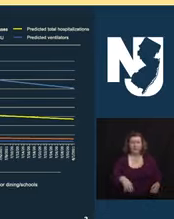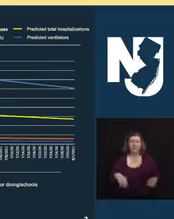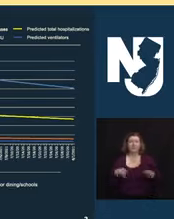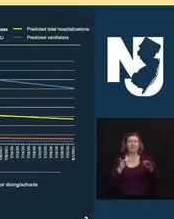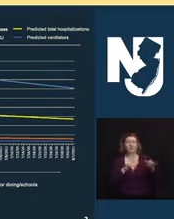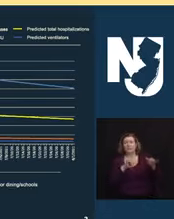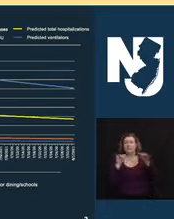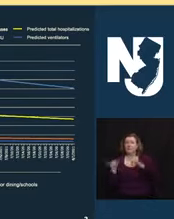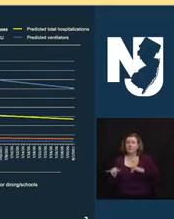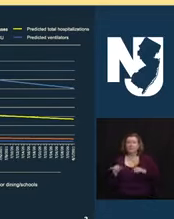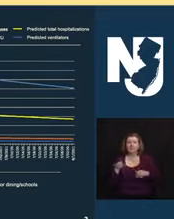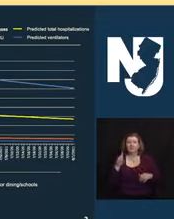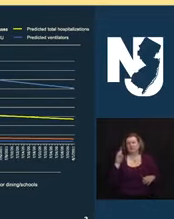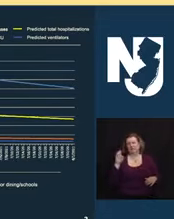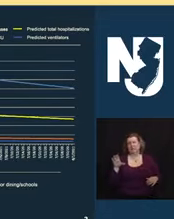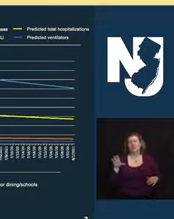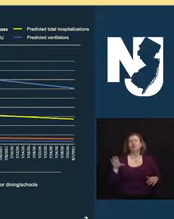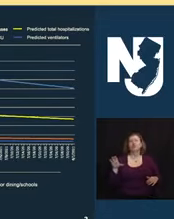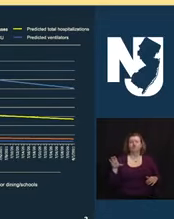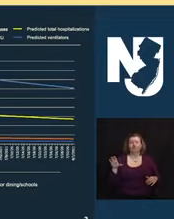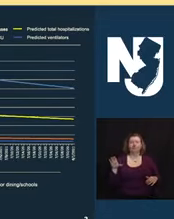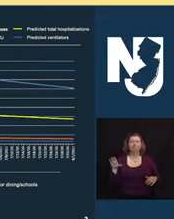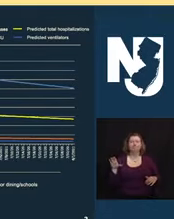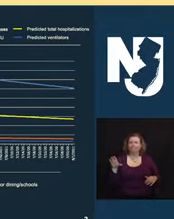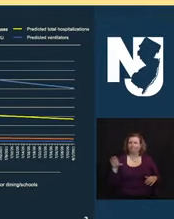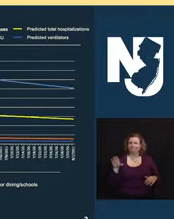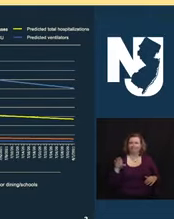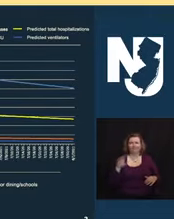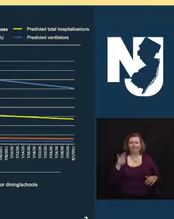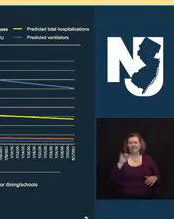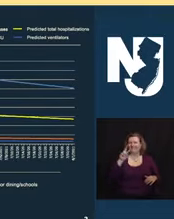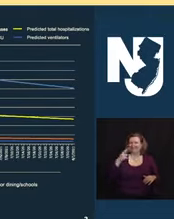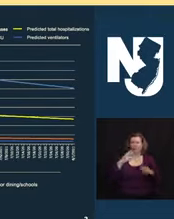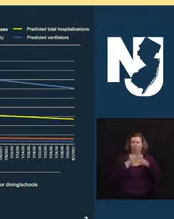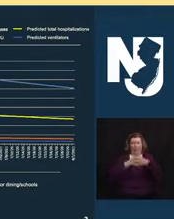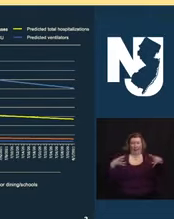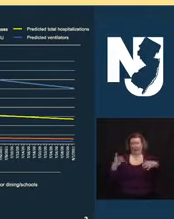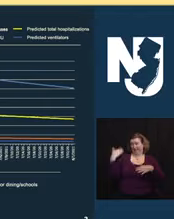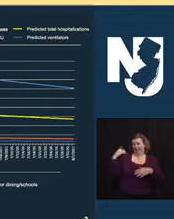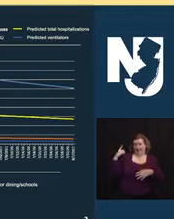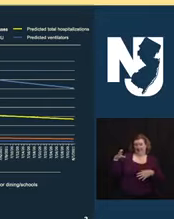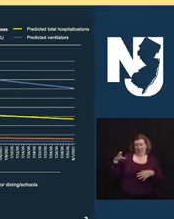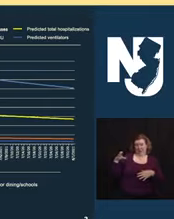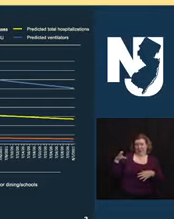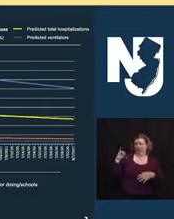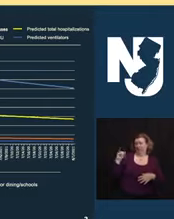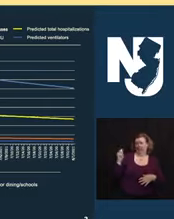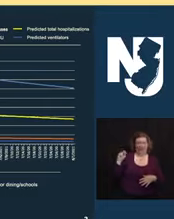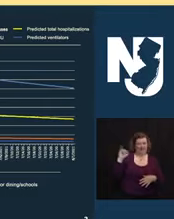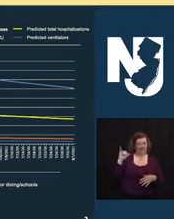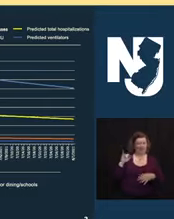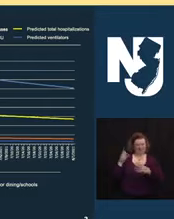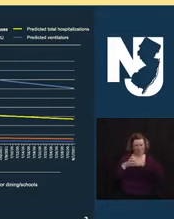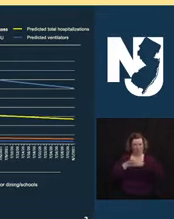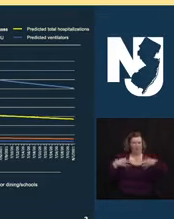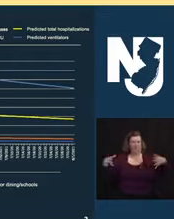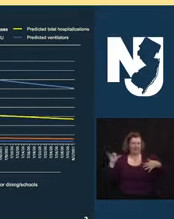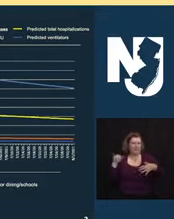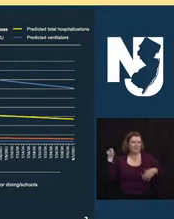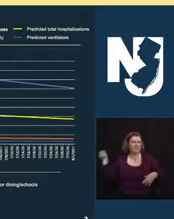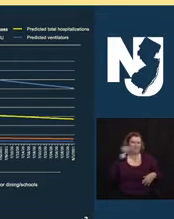the second wave was crashing on us. Judy and Eddie, in your remarks, please feel